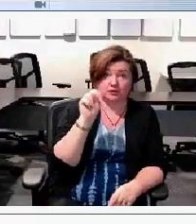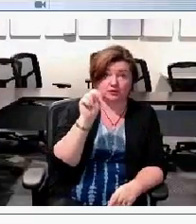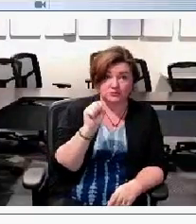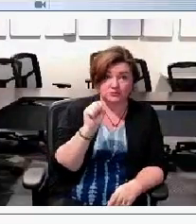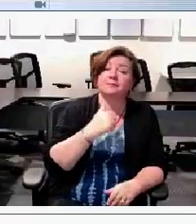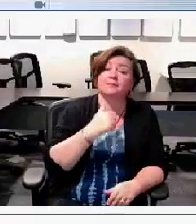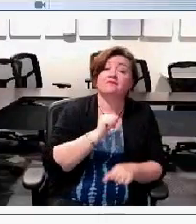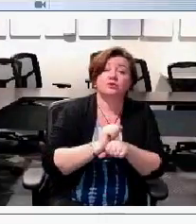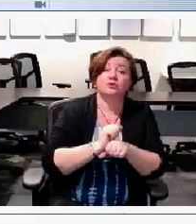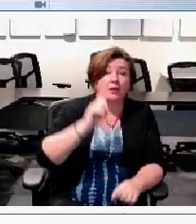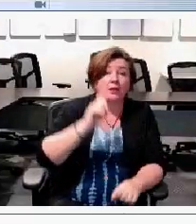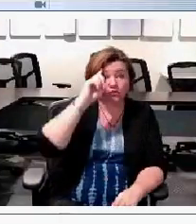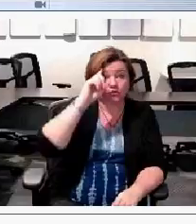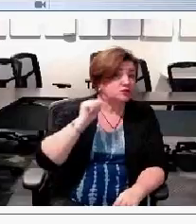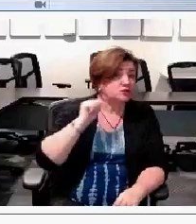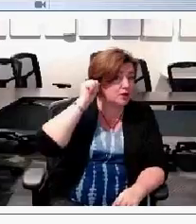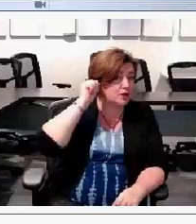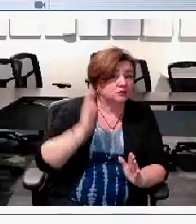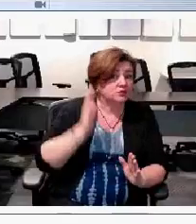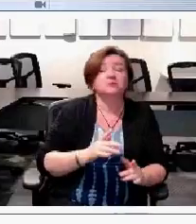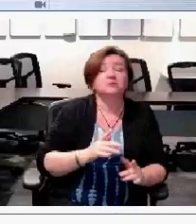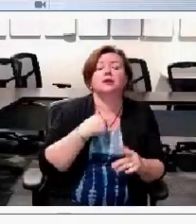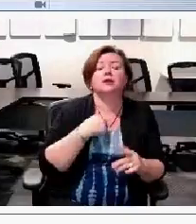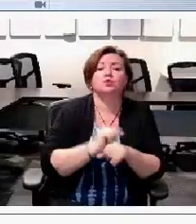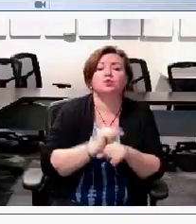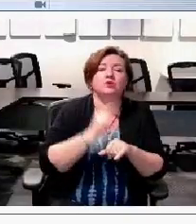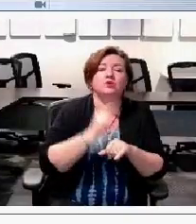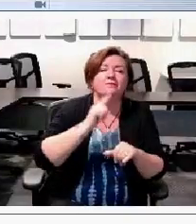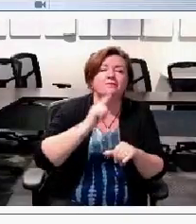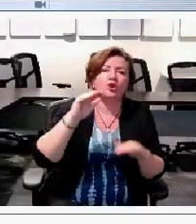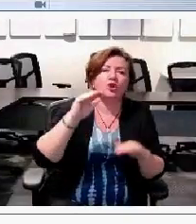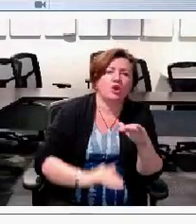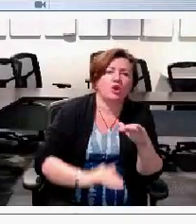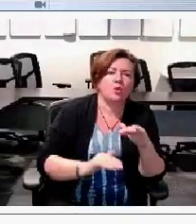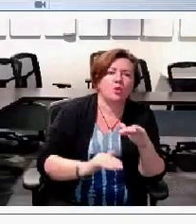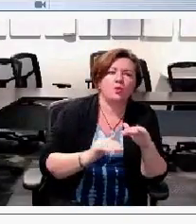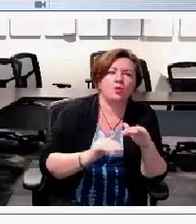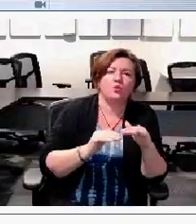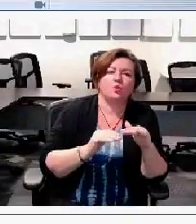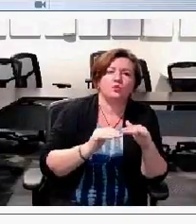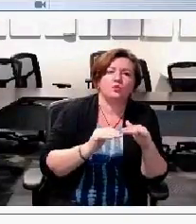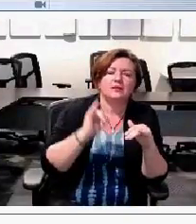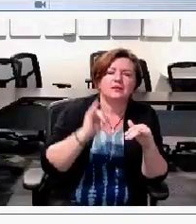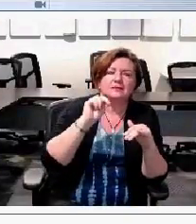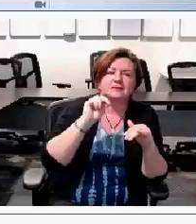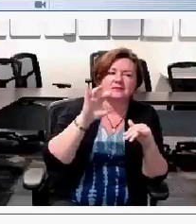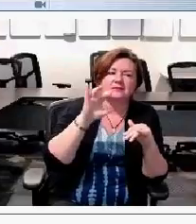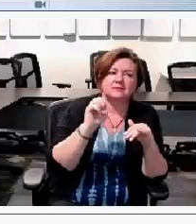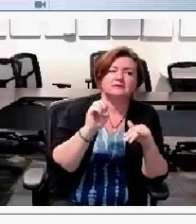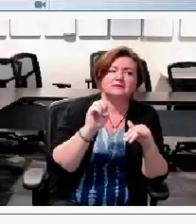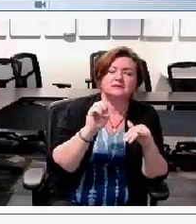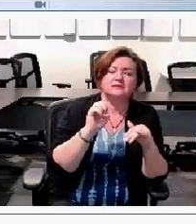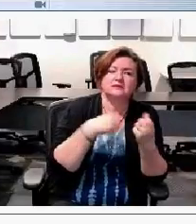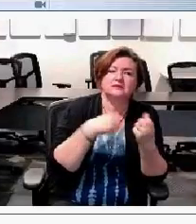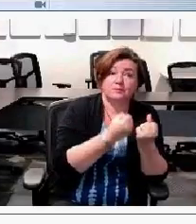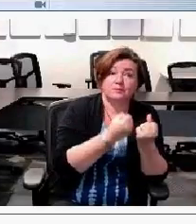educational audiologist working for the Lovedens province-wide support team. I just want to